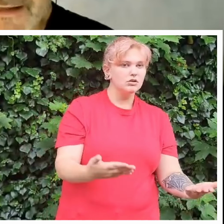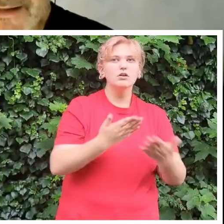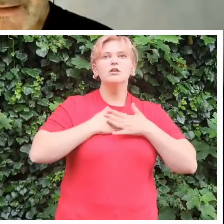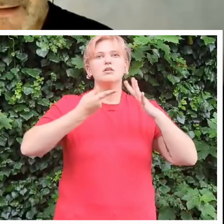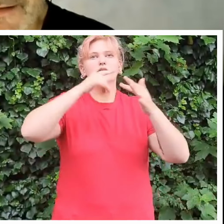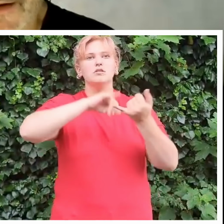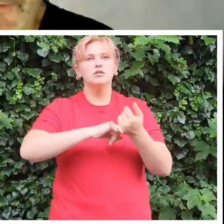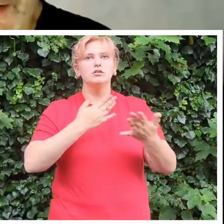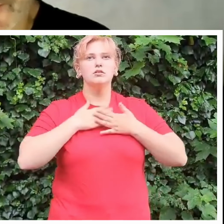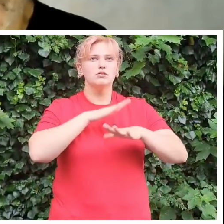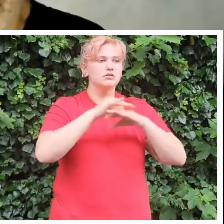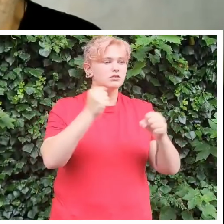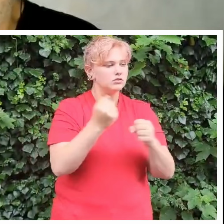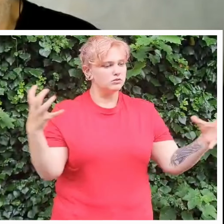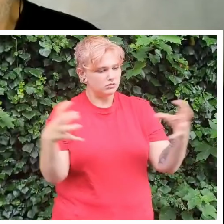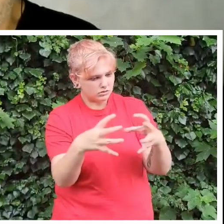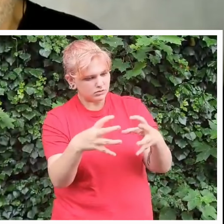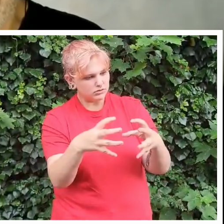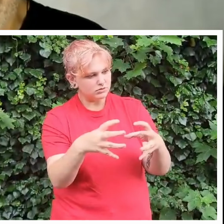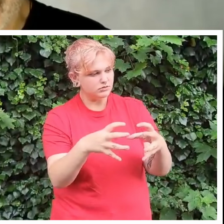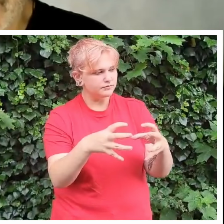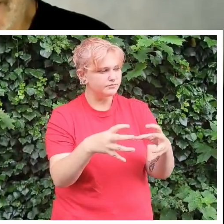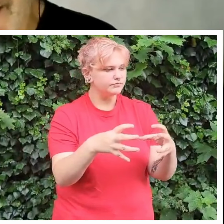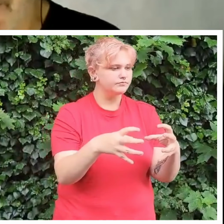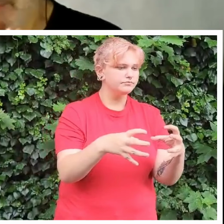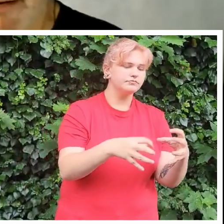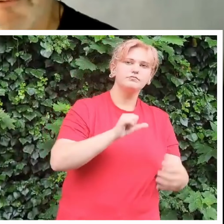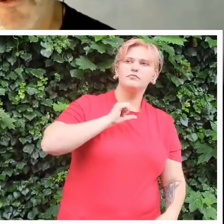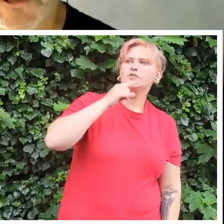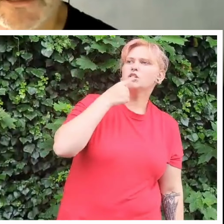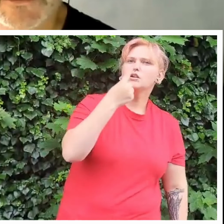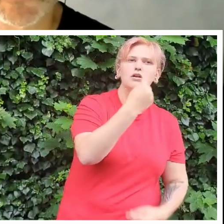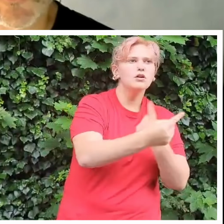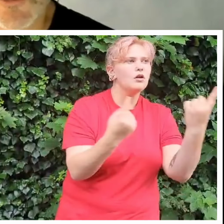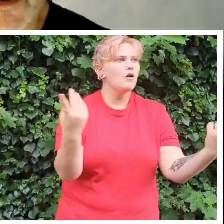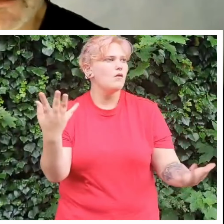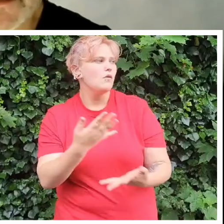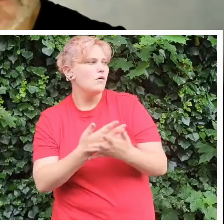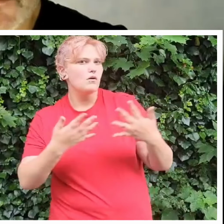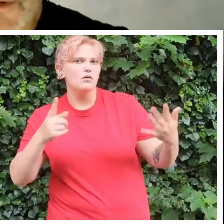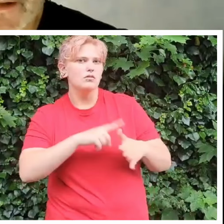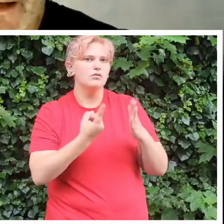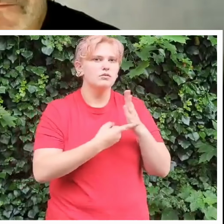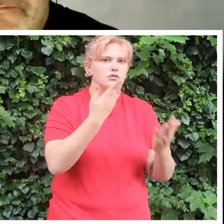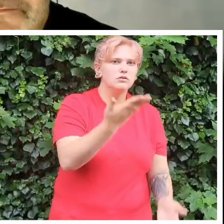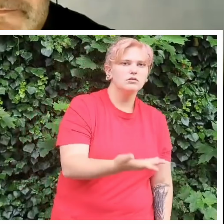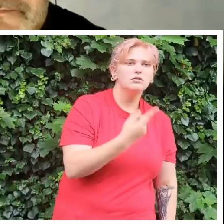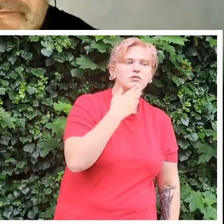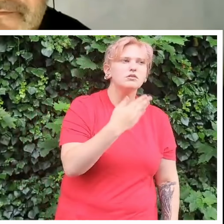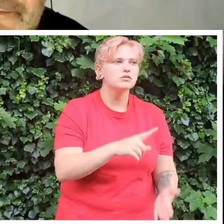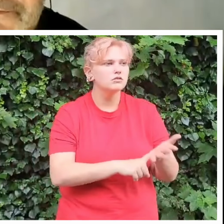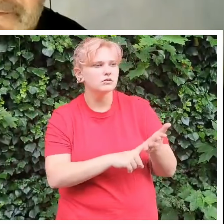love is and love cannot be contained. Tell our audience a little bit about yourself, please, Laine.